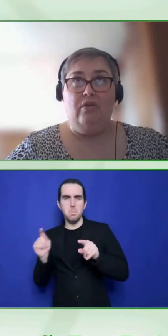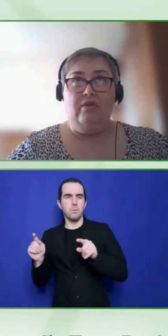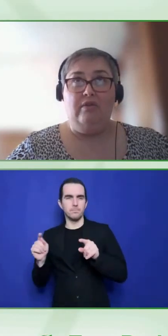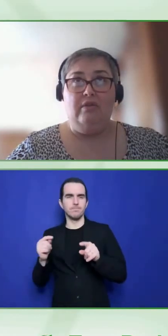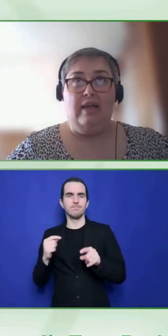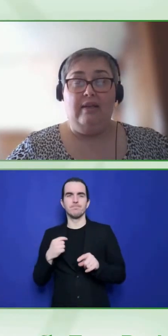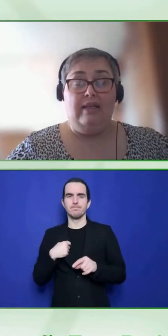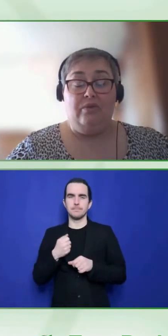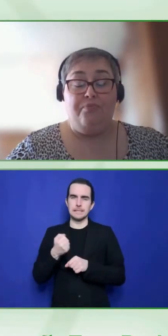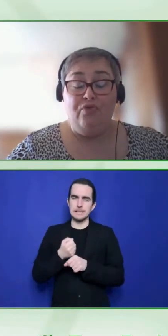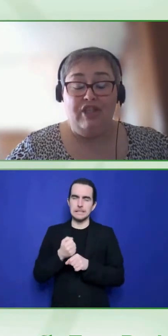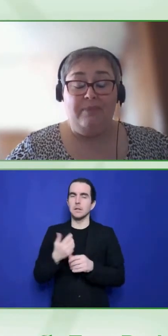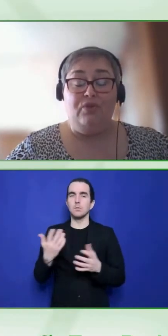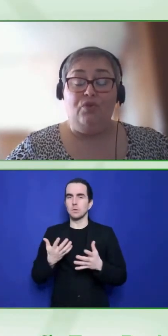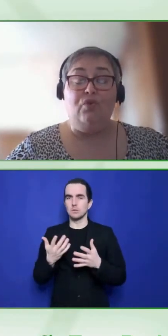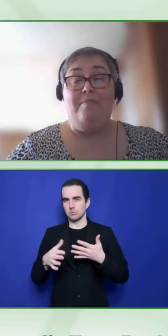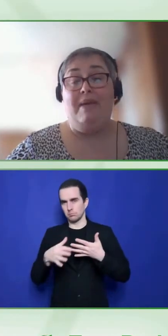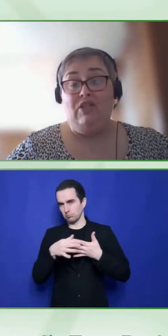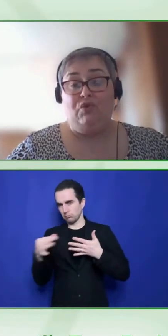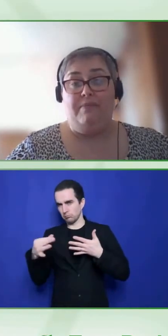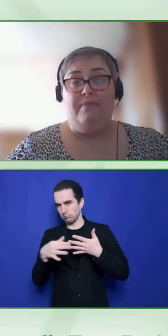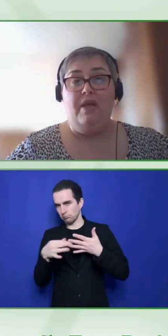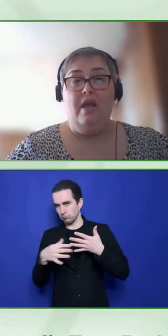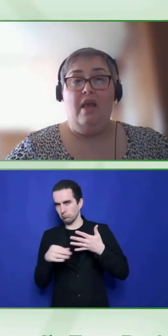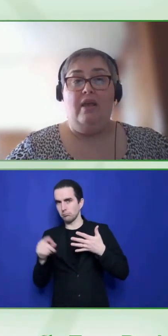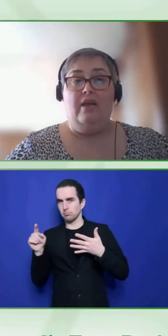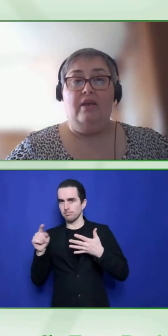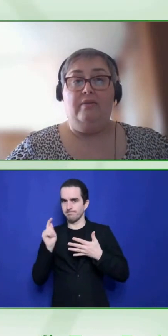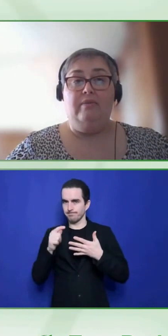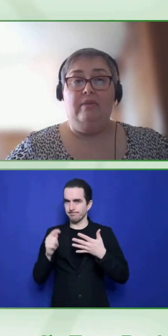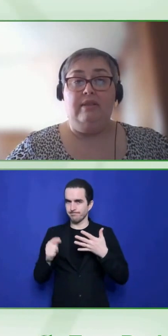purely on as a project, but also we mainstream